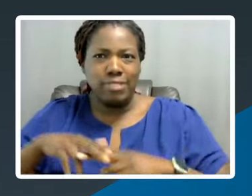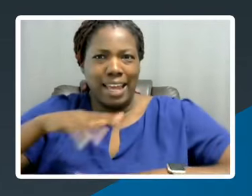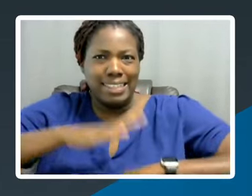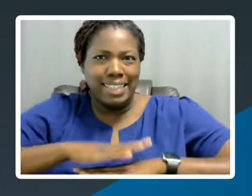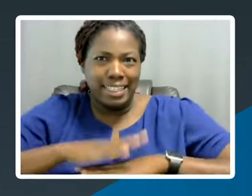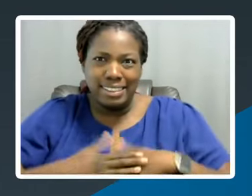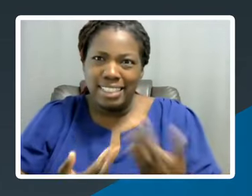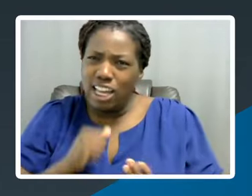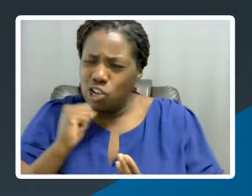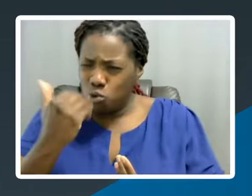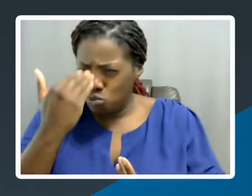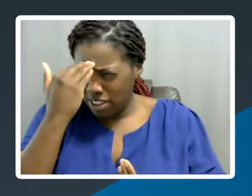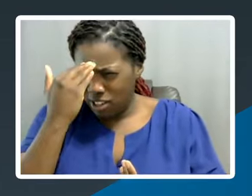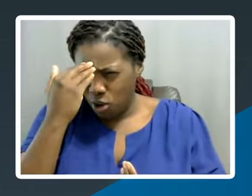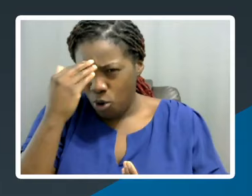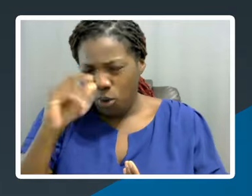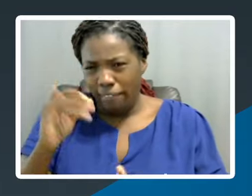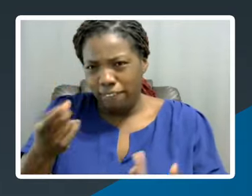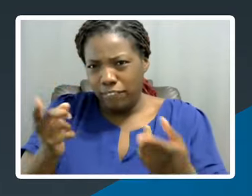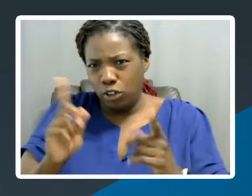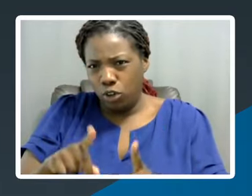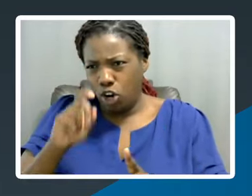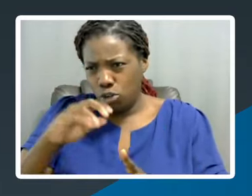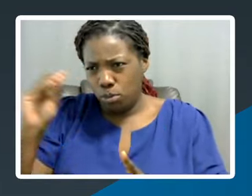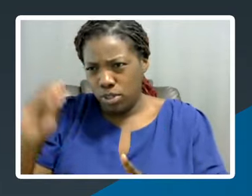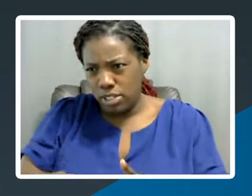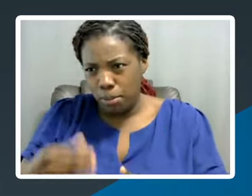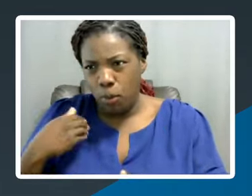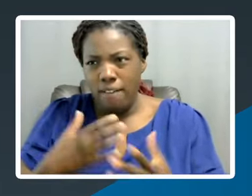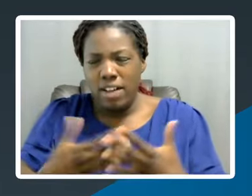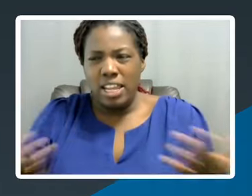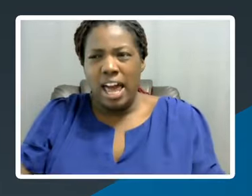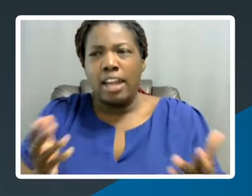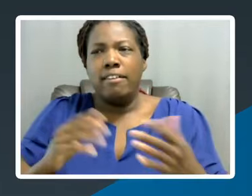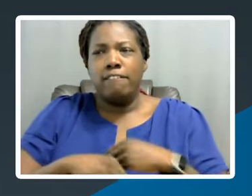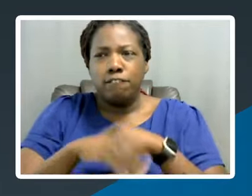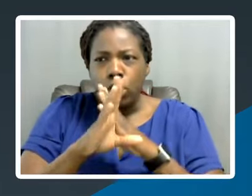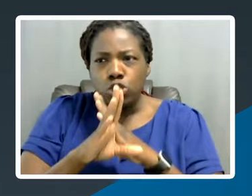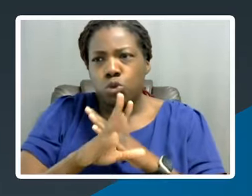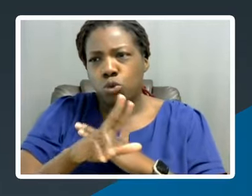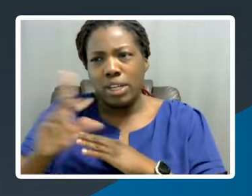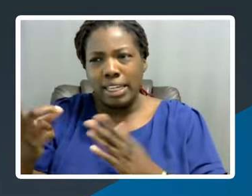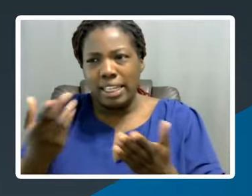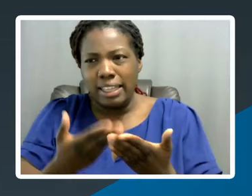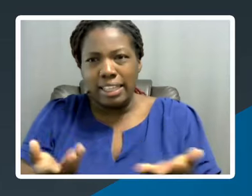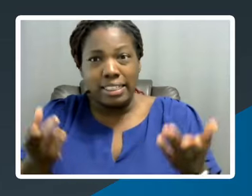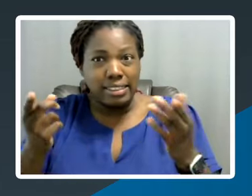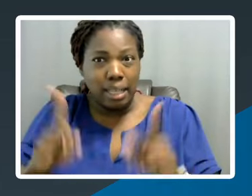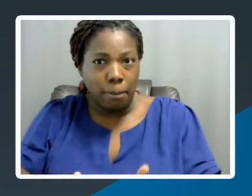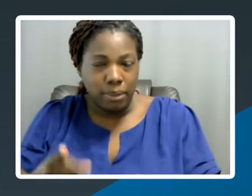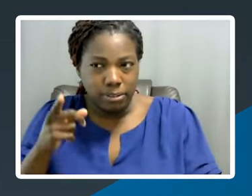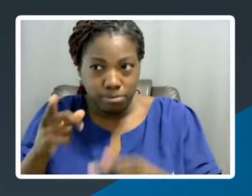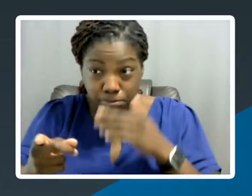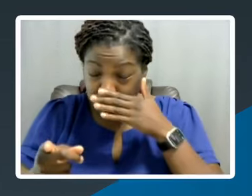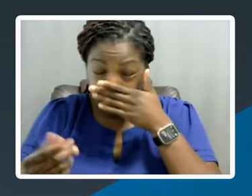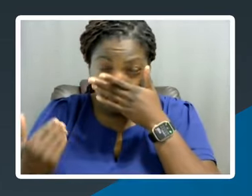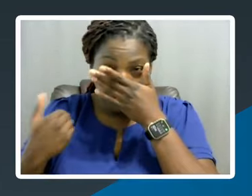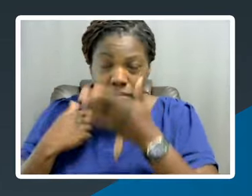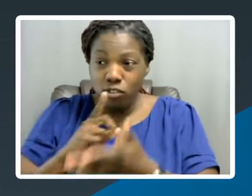it. But you know, we got a lot of virtual 3D things happening here. The point is, we have a very